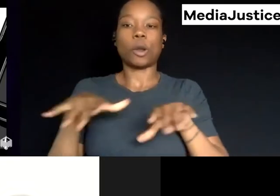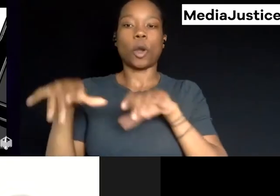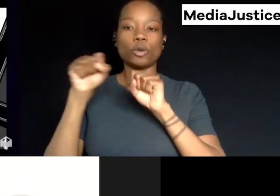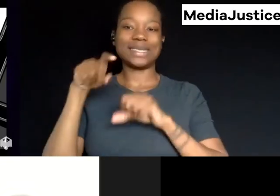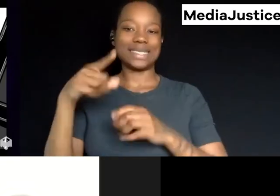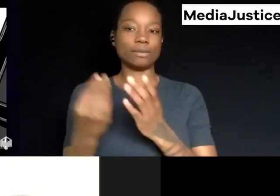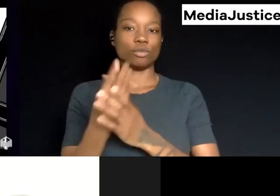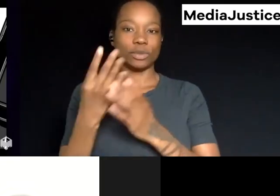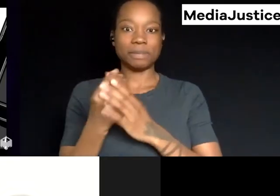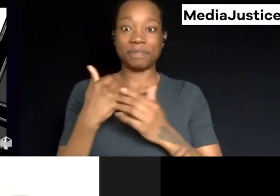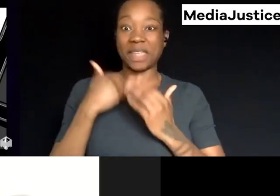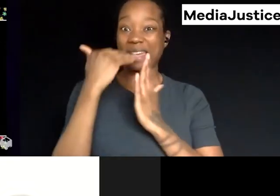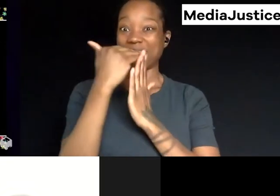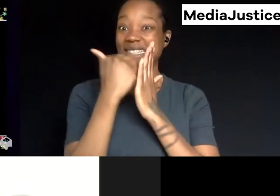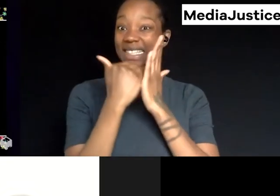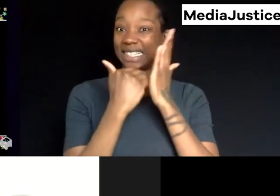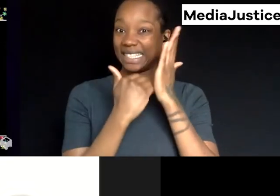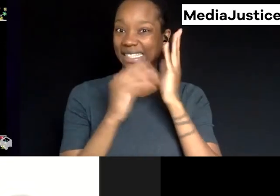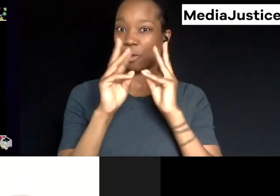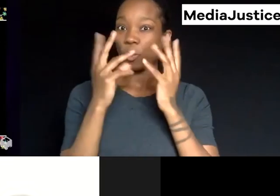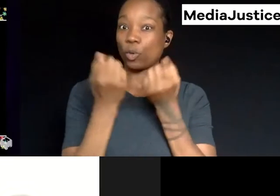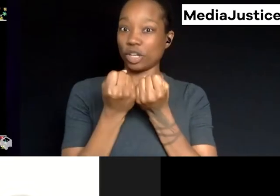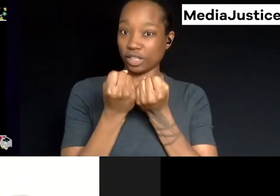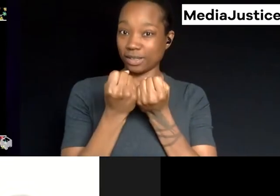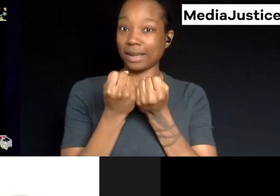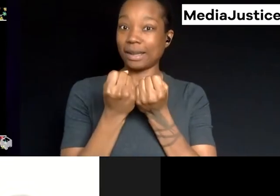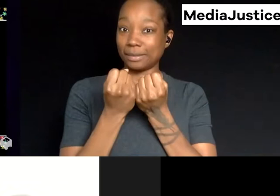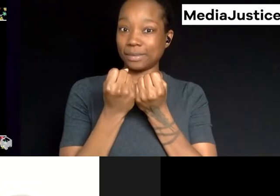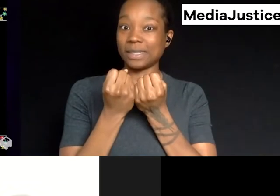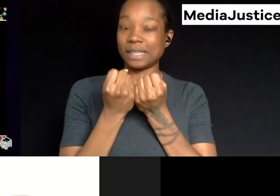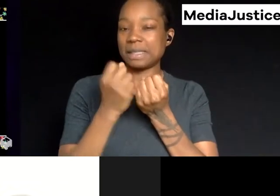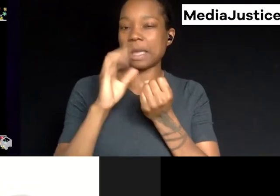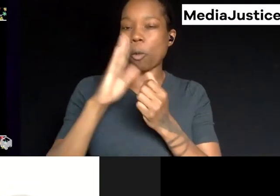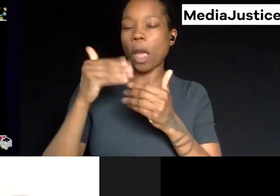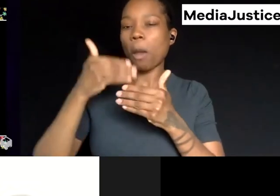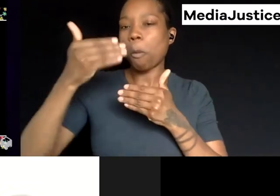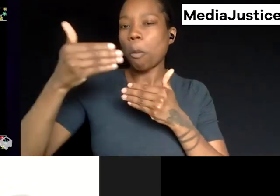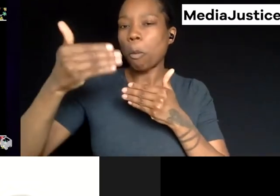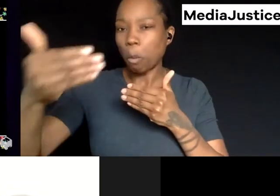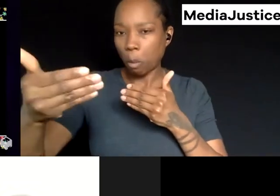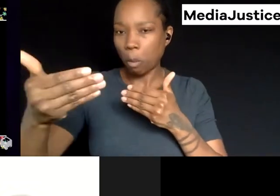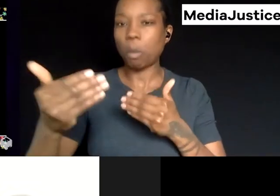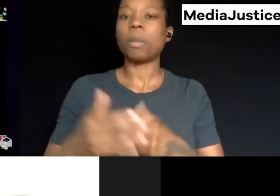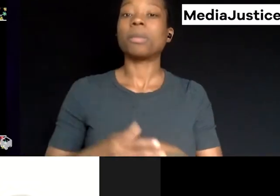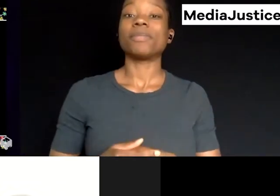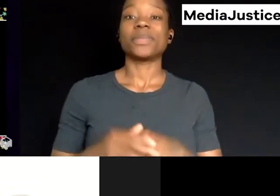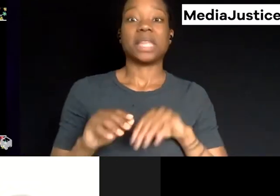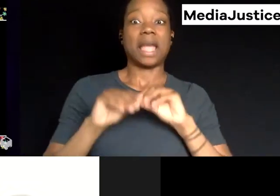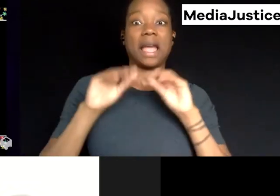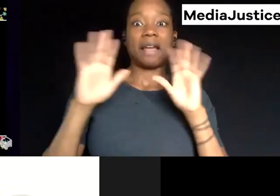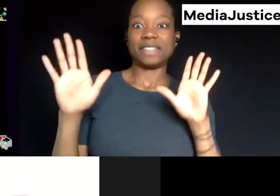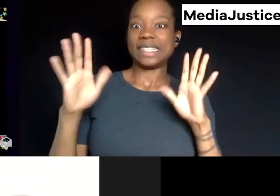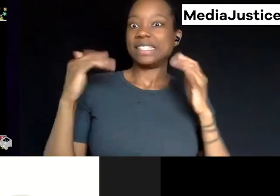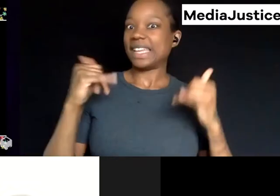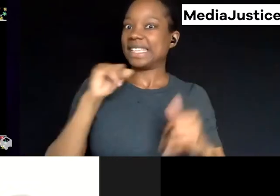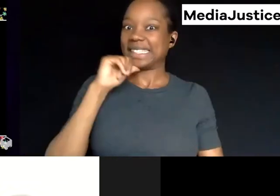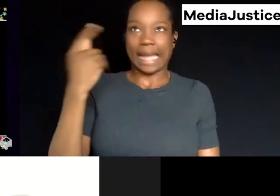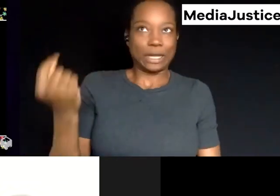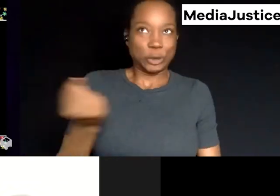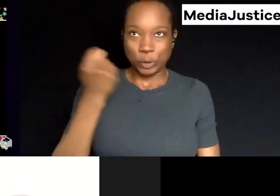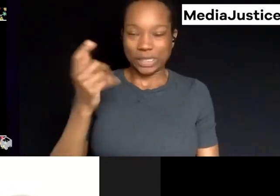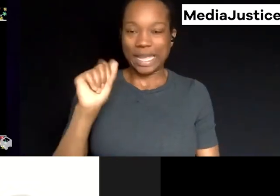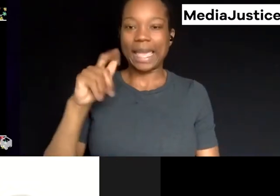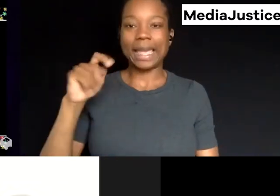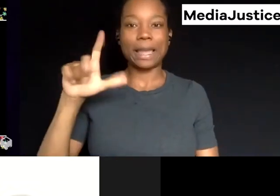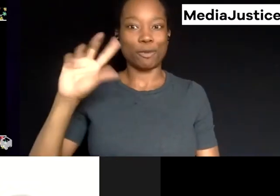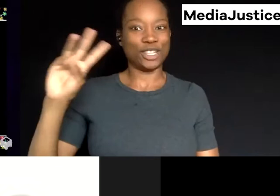those workshops that are coming up. And obviously it's not Tuesday, April 6th. You don't need to double